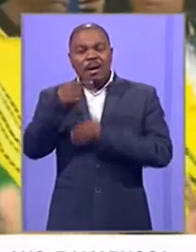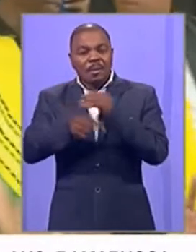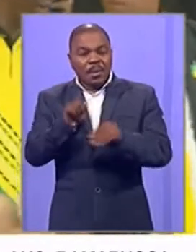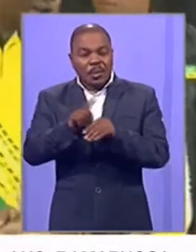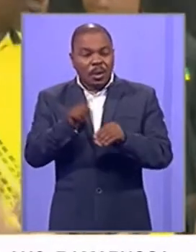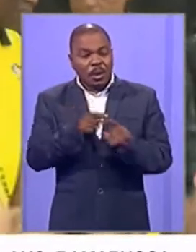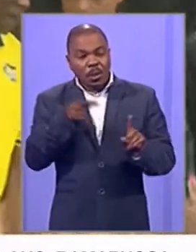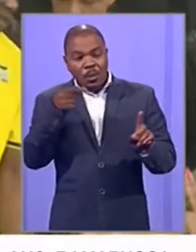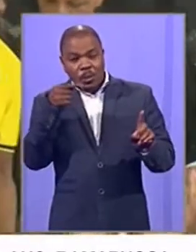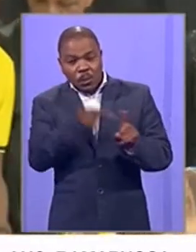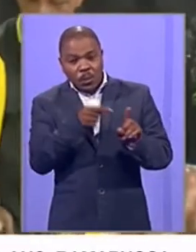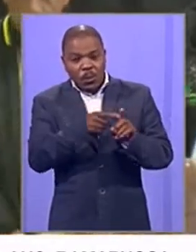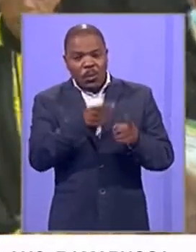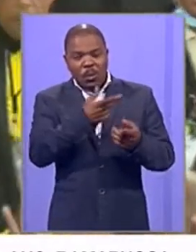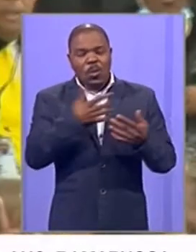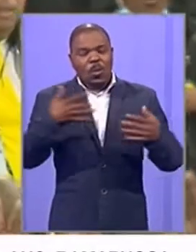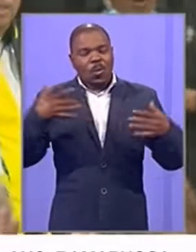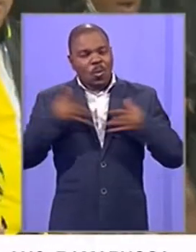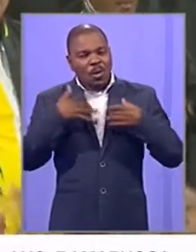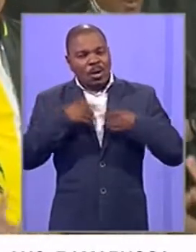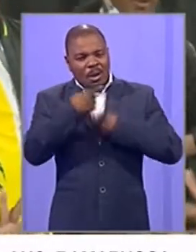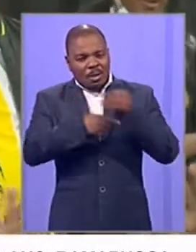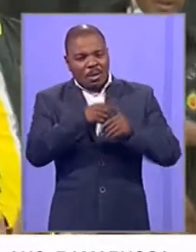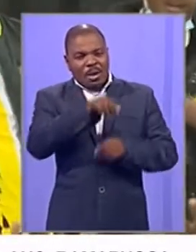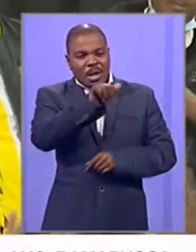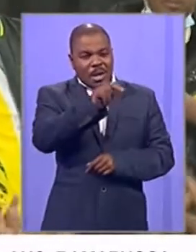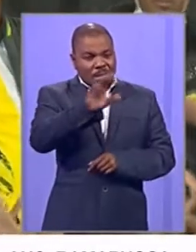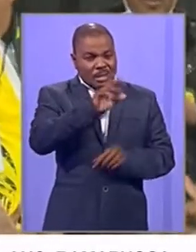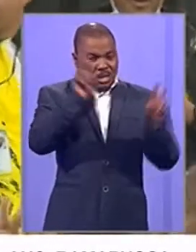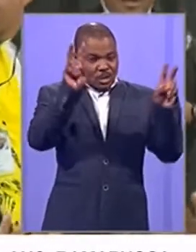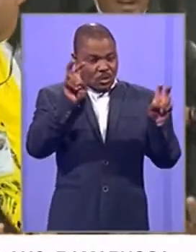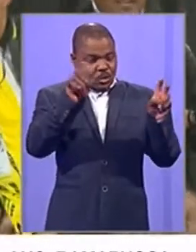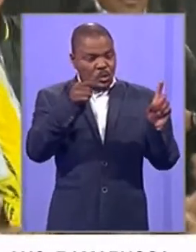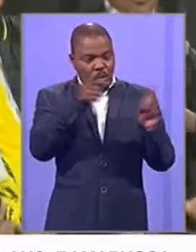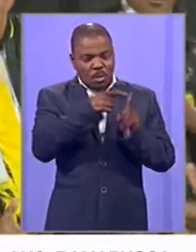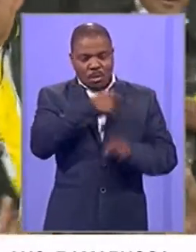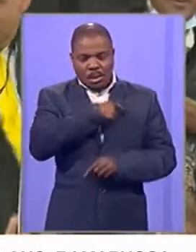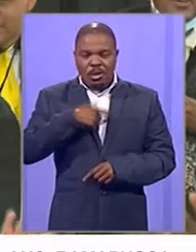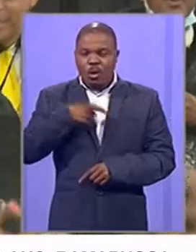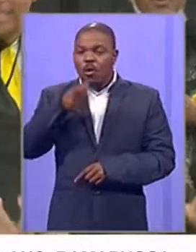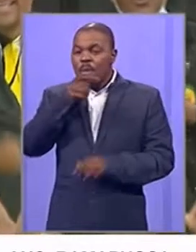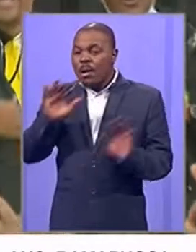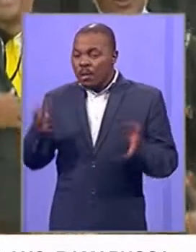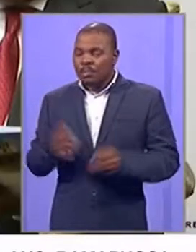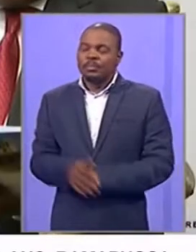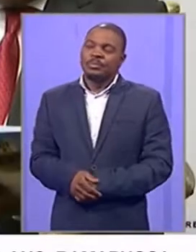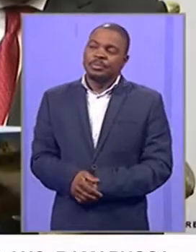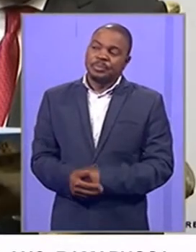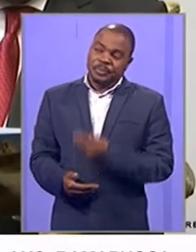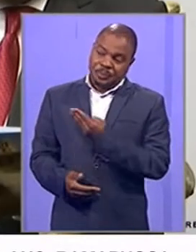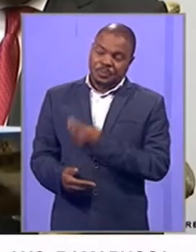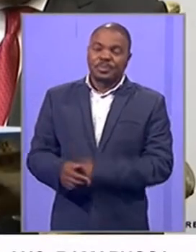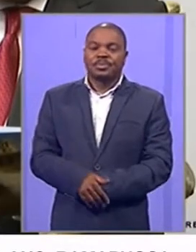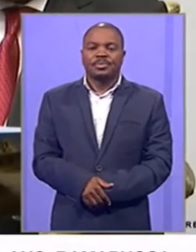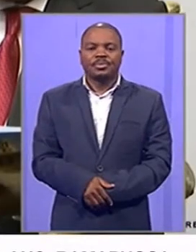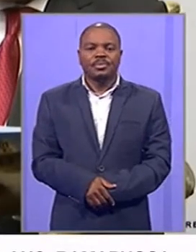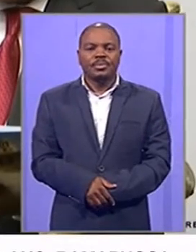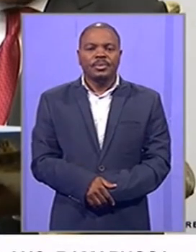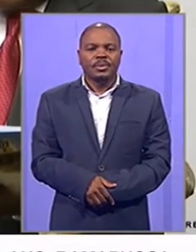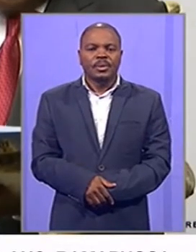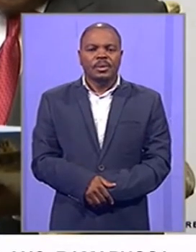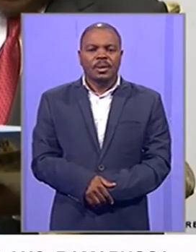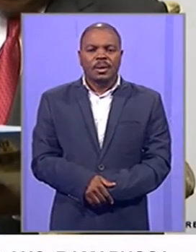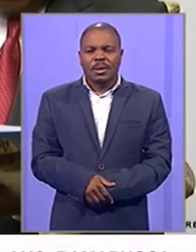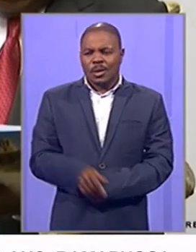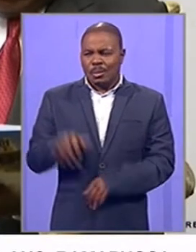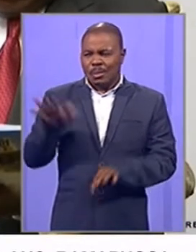a o tshengwa ke tsamaiso ya ka fa gare ya lekoko la ANC. Mopresidente o tshwaetse jana. I don't think one should necessarily